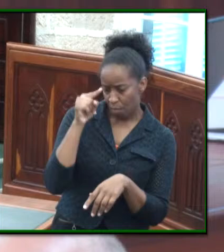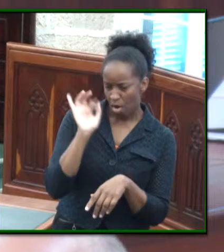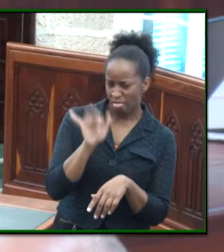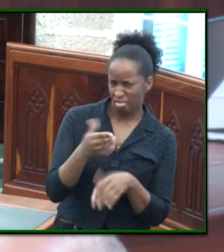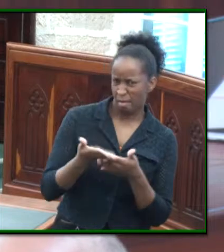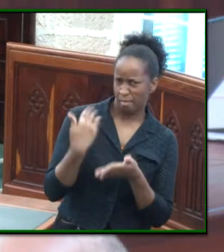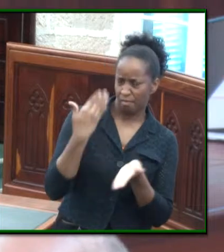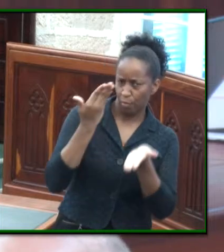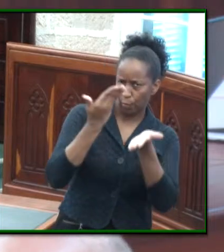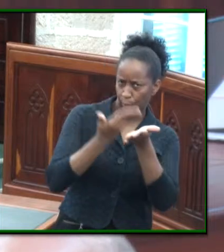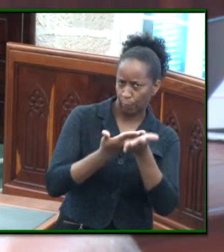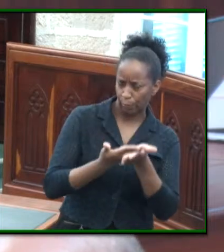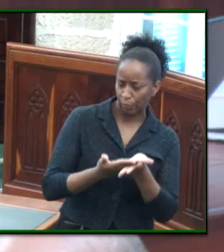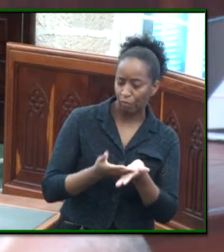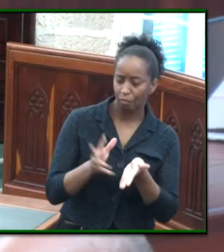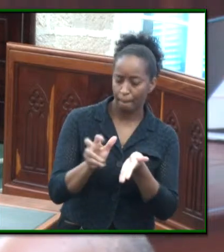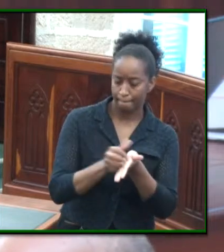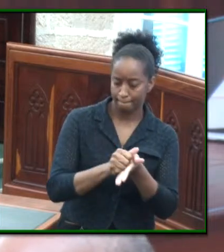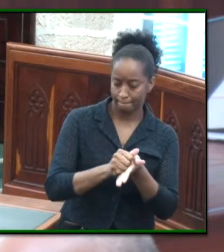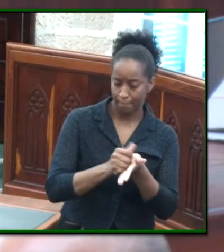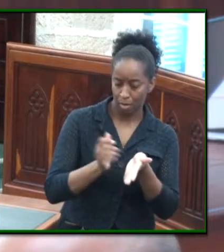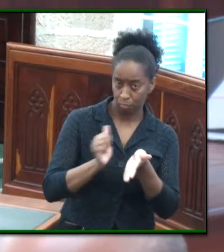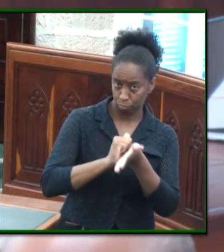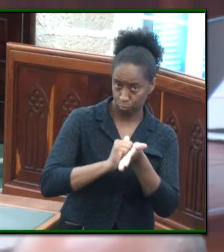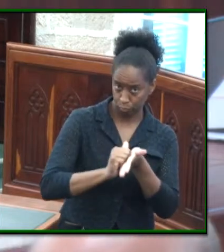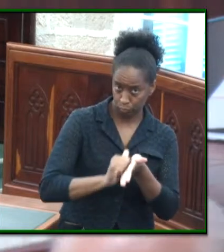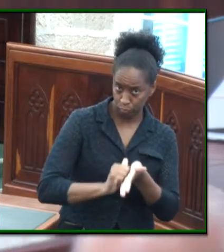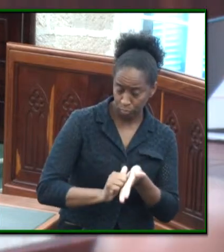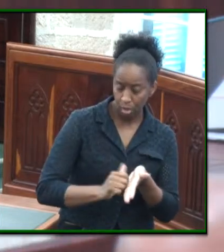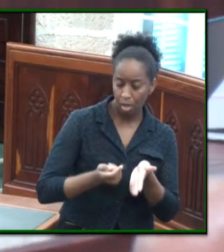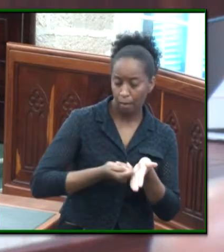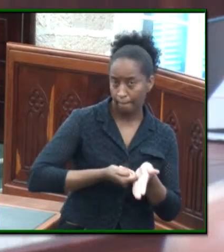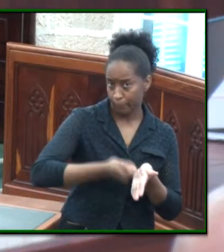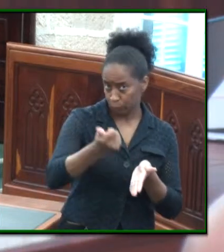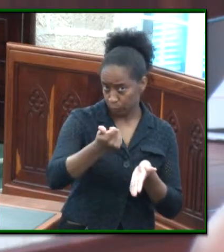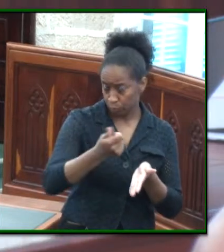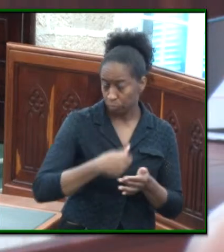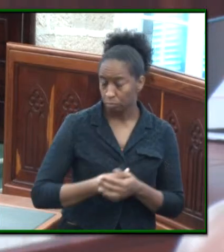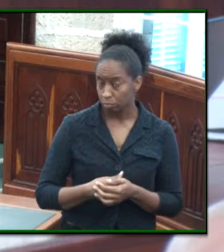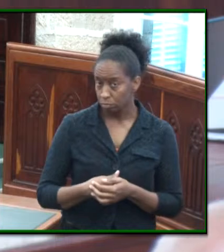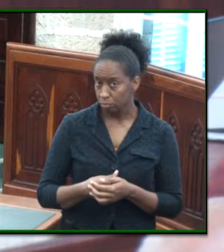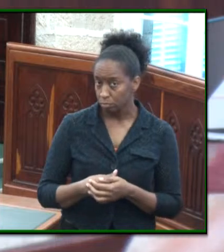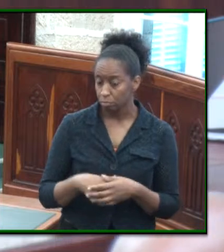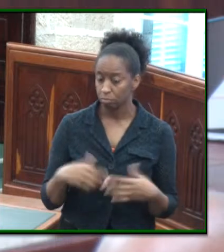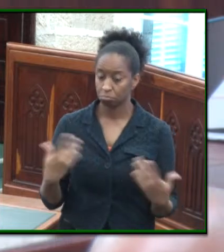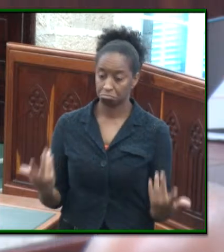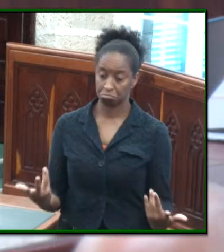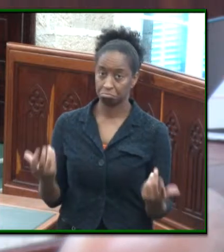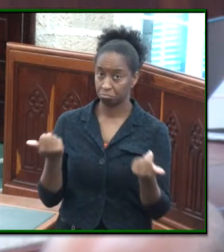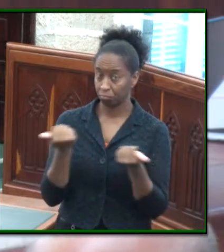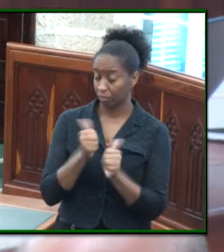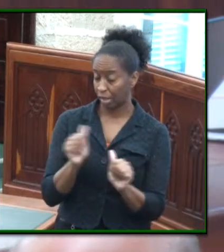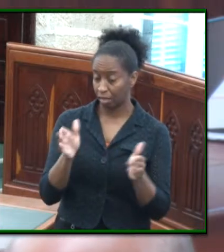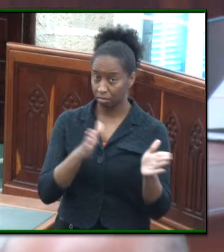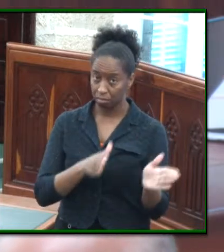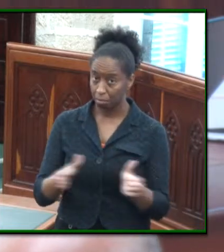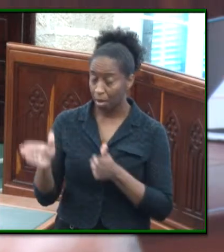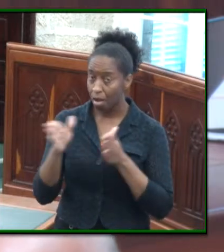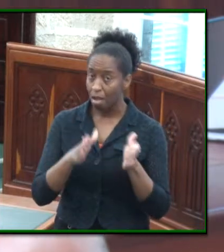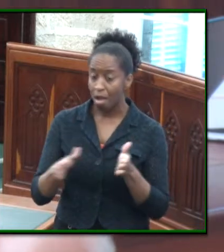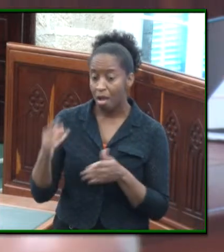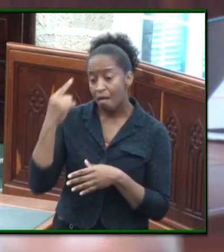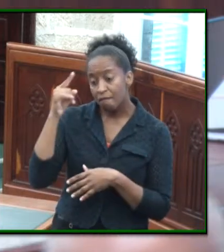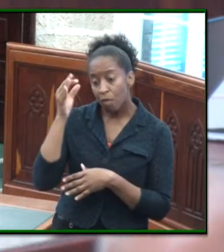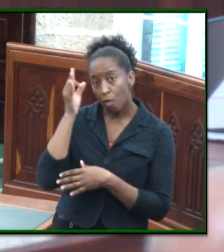immediate future to further reform that piece of legislation to make it easier, perhaps